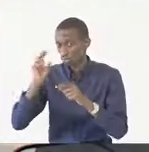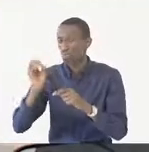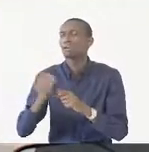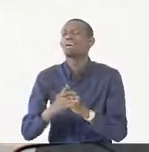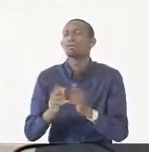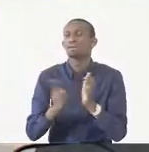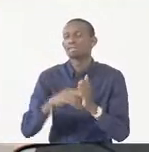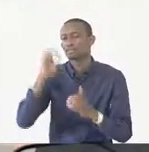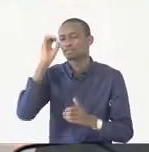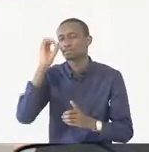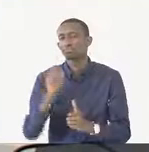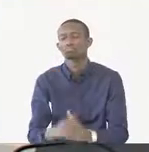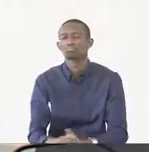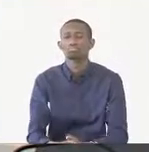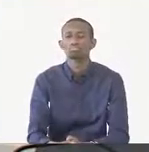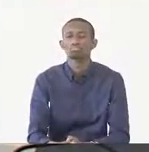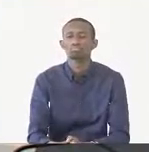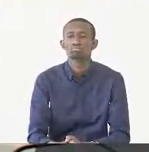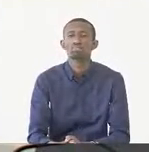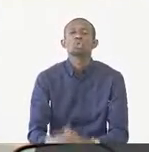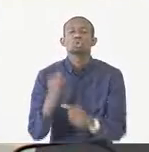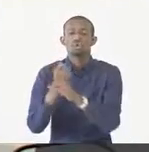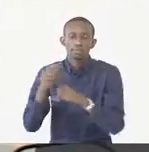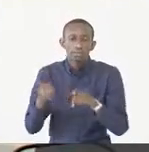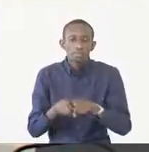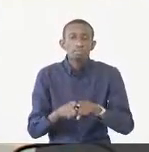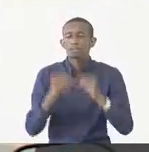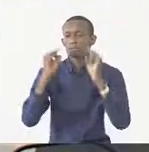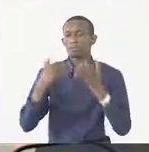do the same thing when we have along the